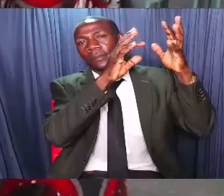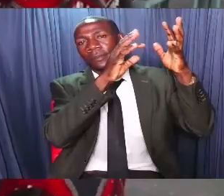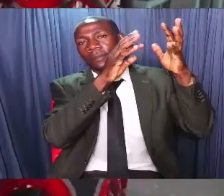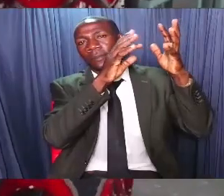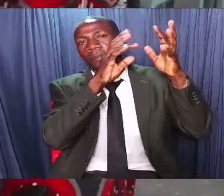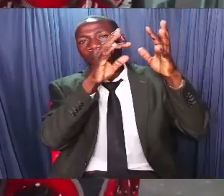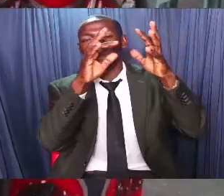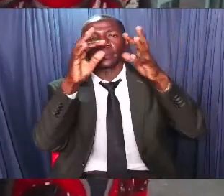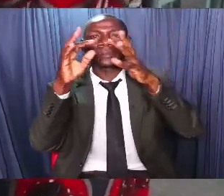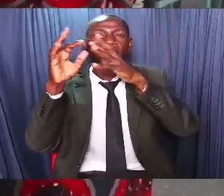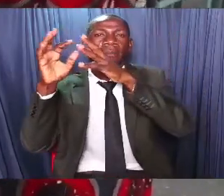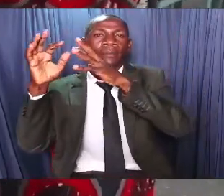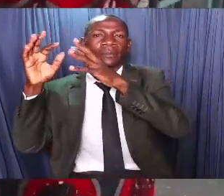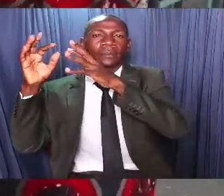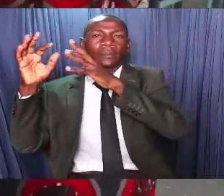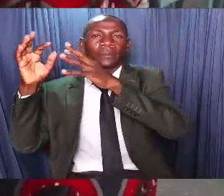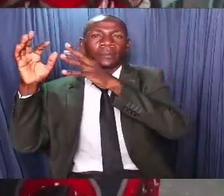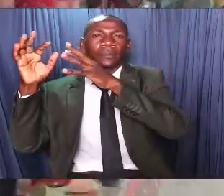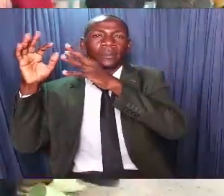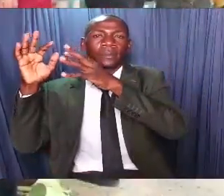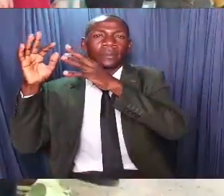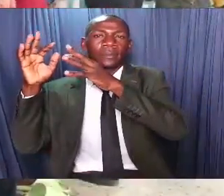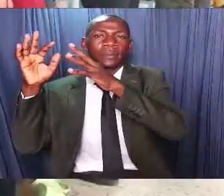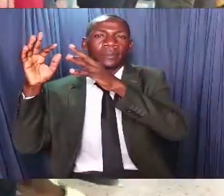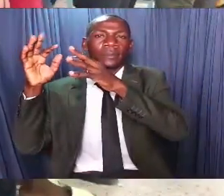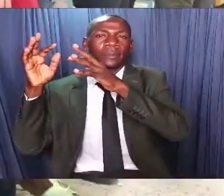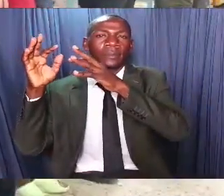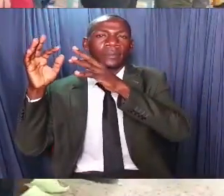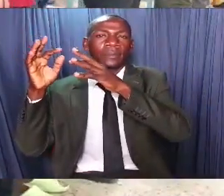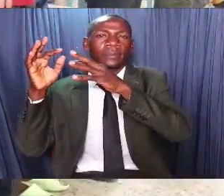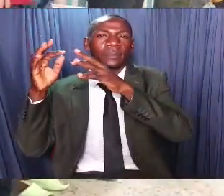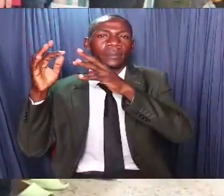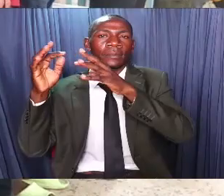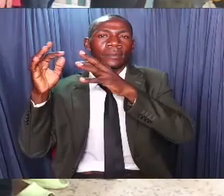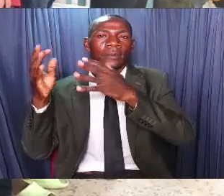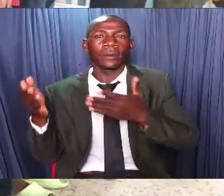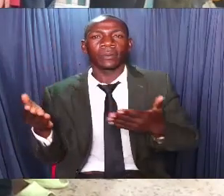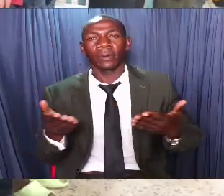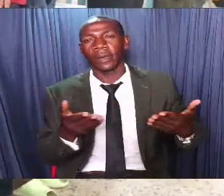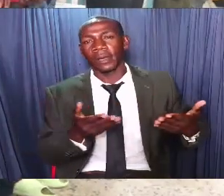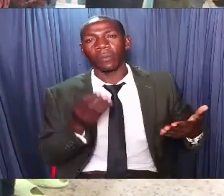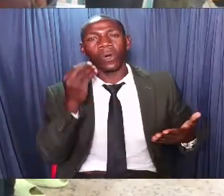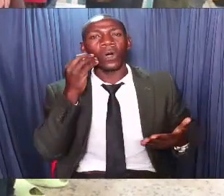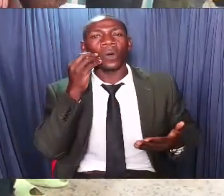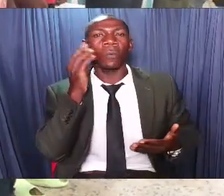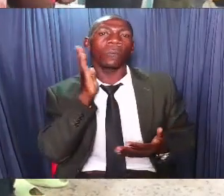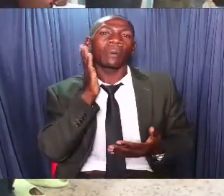Karibu mama nyumbani. Welcome mama. Amen. Amen.